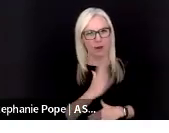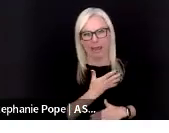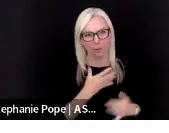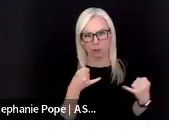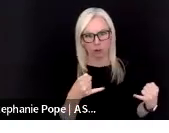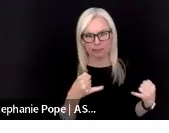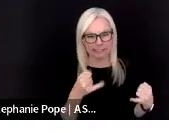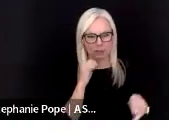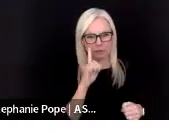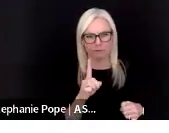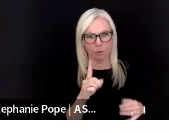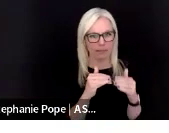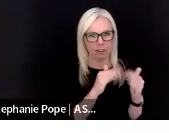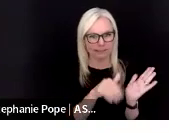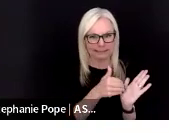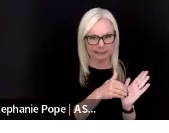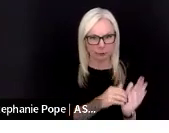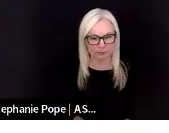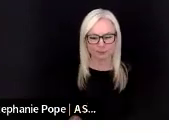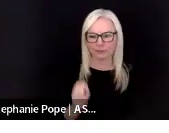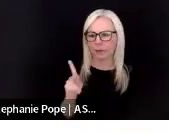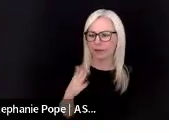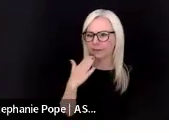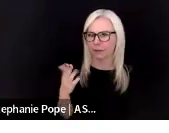Center. Thank you, Denise.